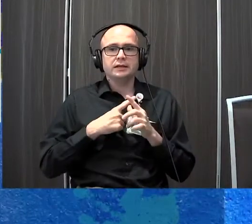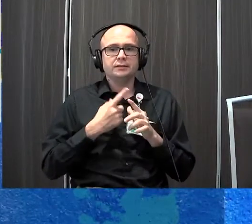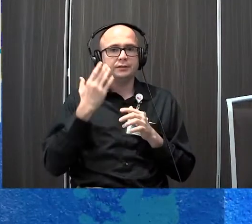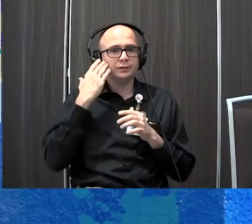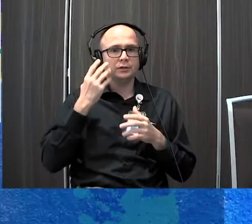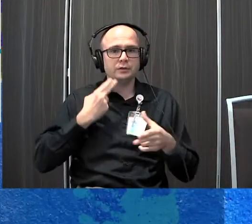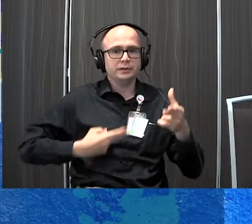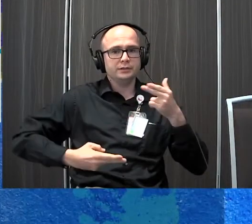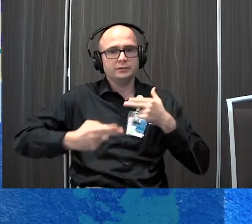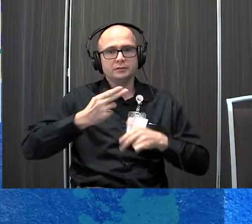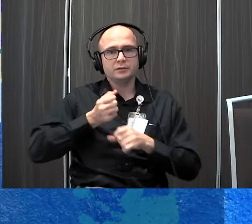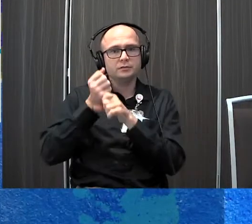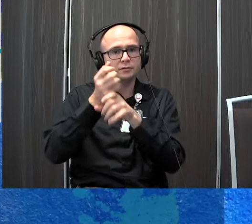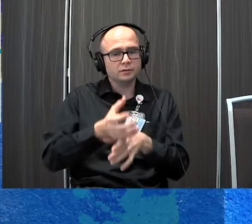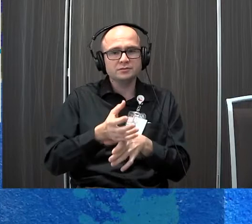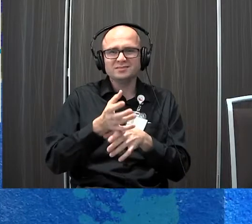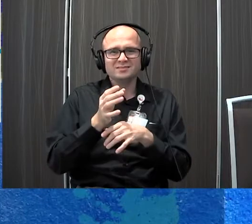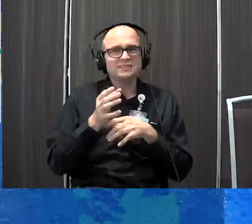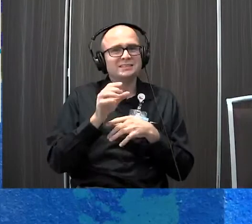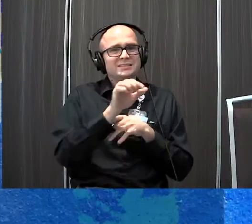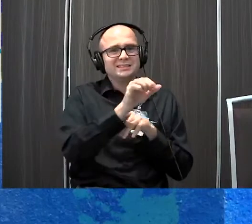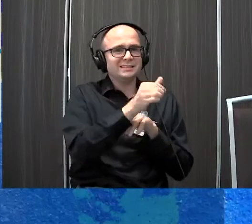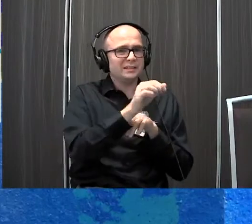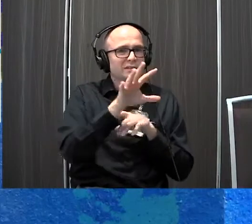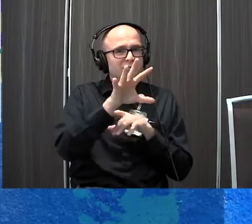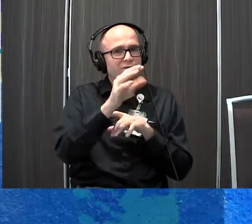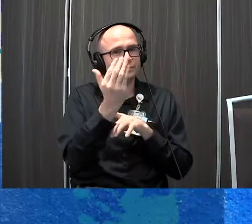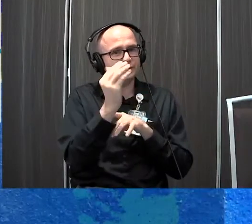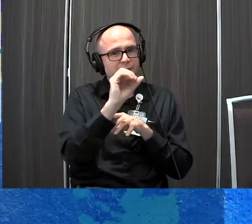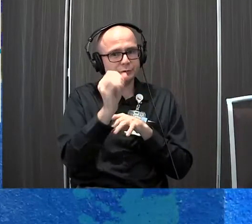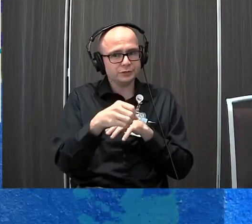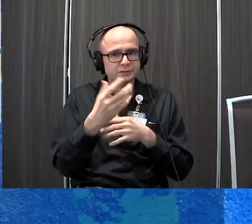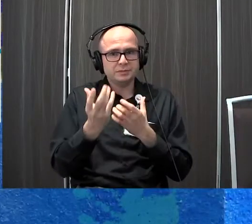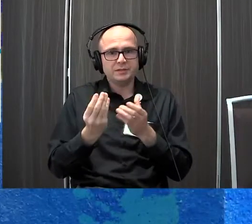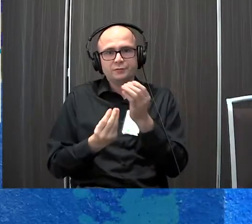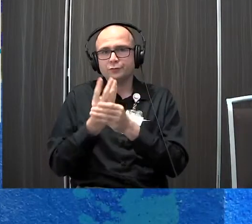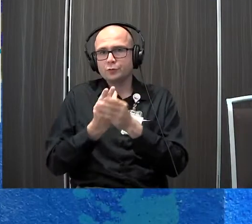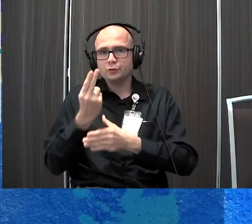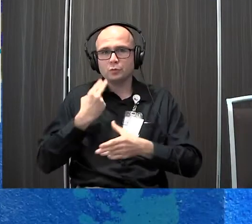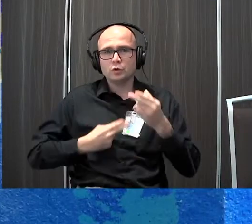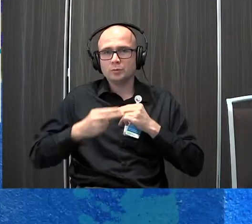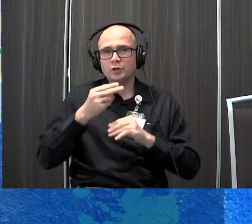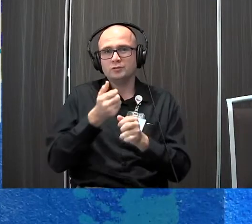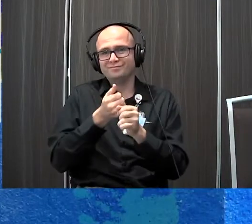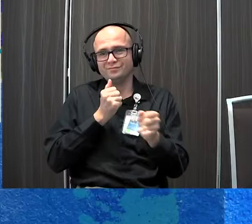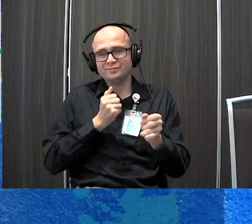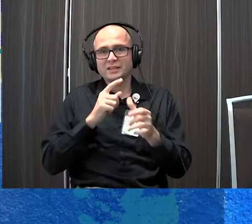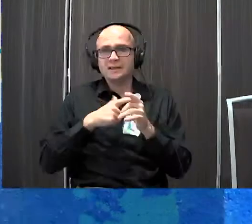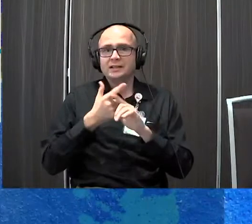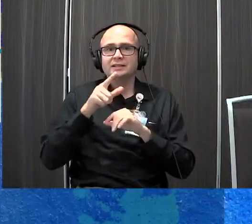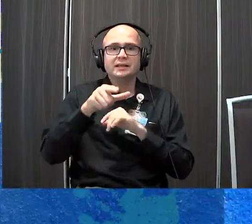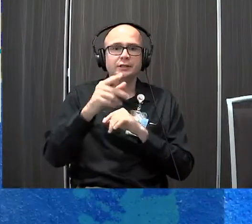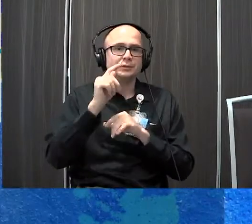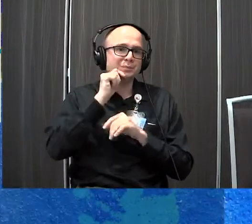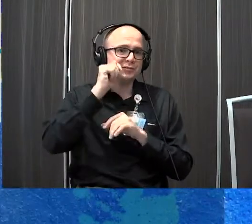of endocrine causes, about 10 to 15% may have growth hormone deficiency, and then later on, puberty